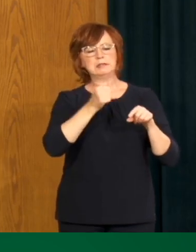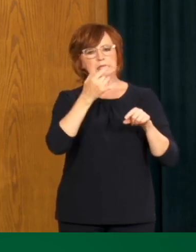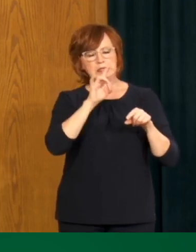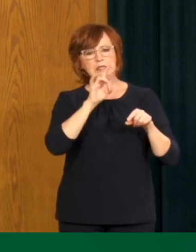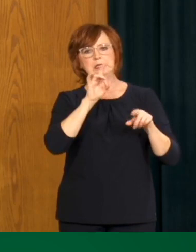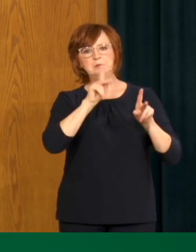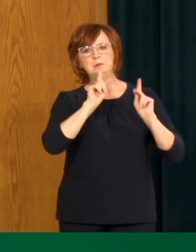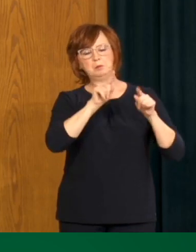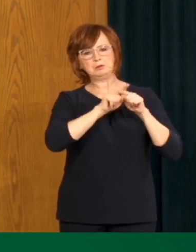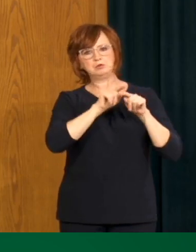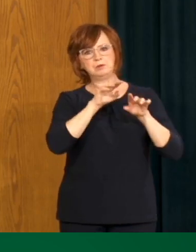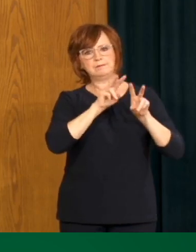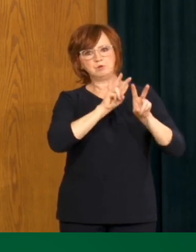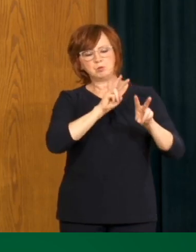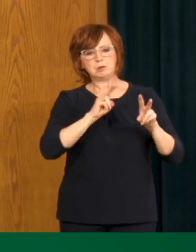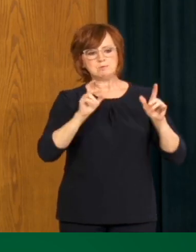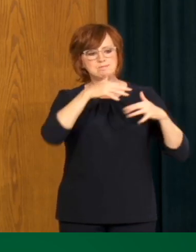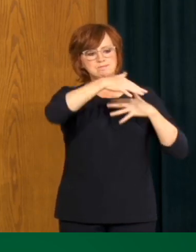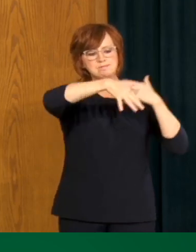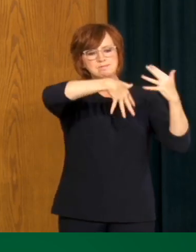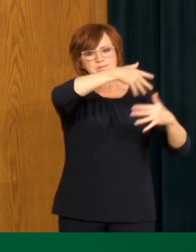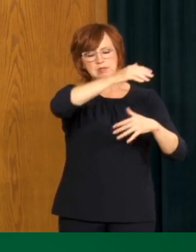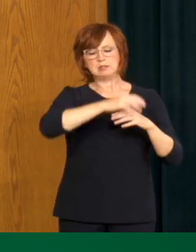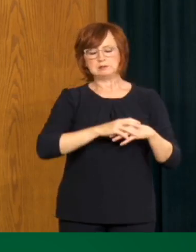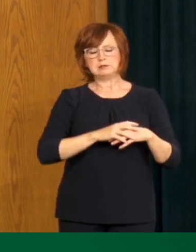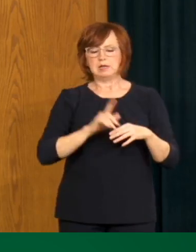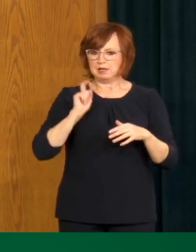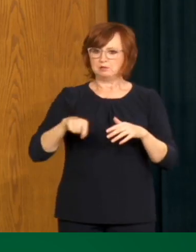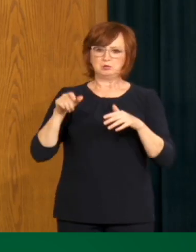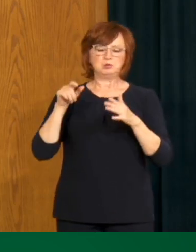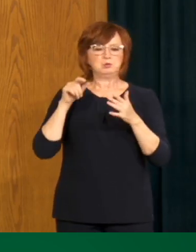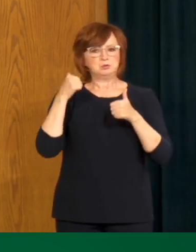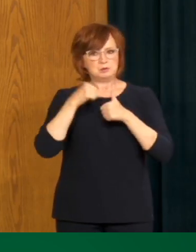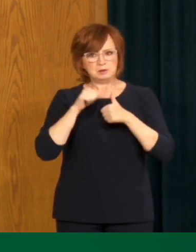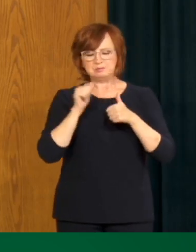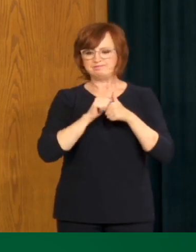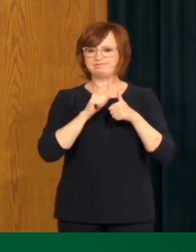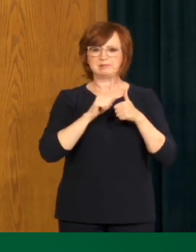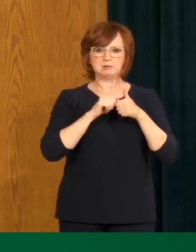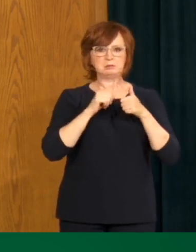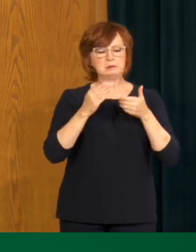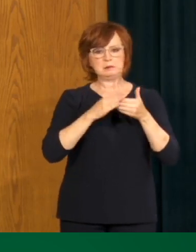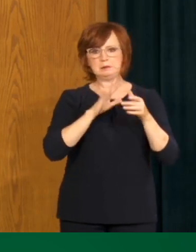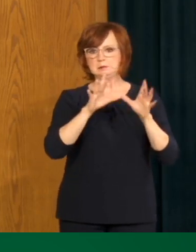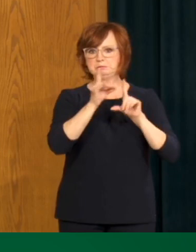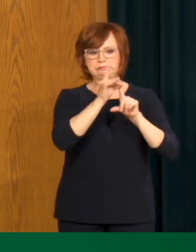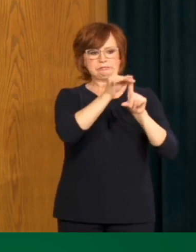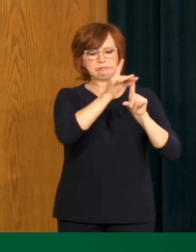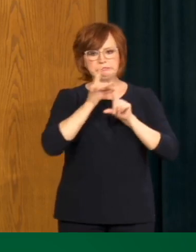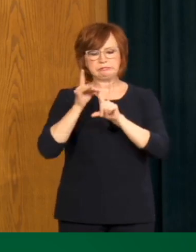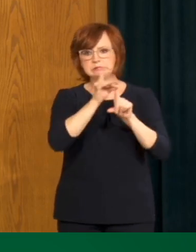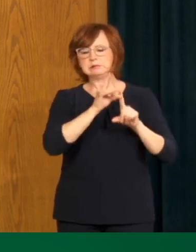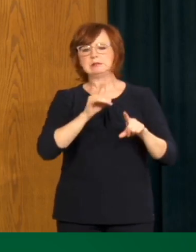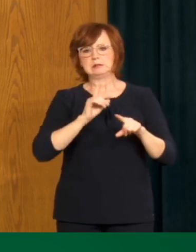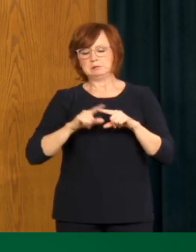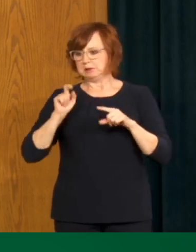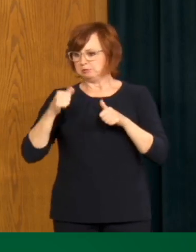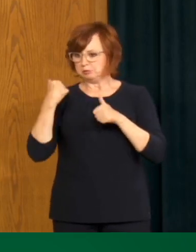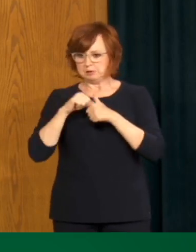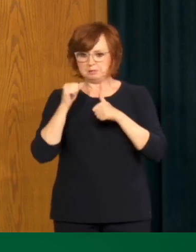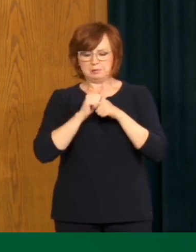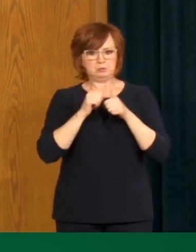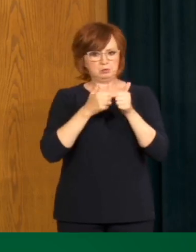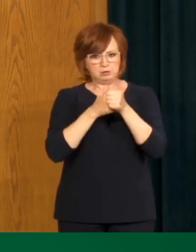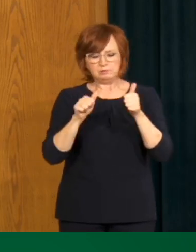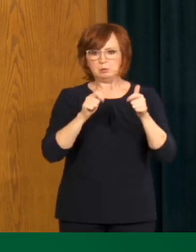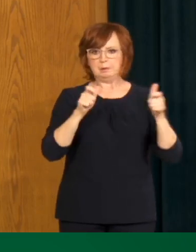community leaders in the area to provide support, not only in Clearwater but also in La Loche. The Saskatchewan Health Authority is working very